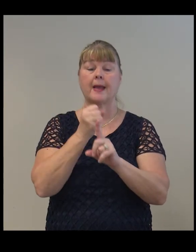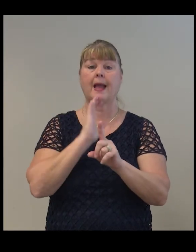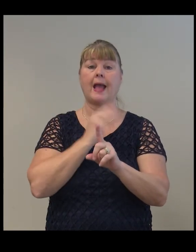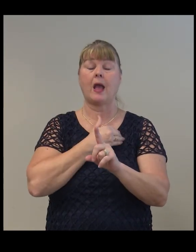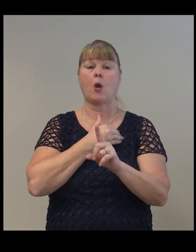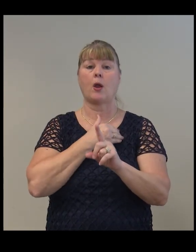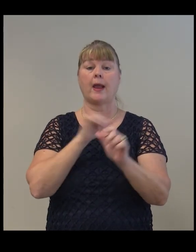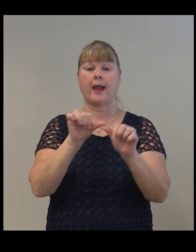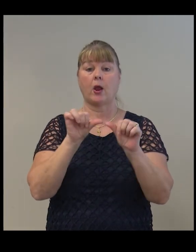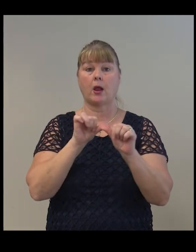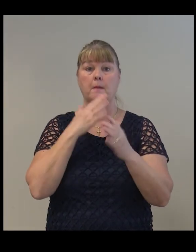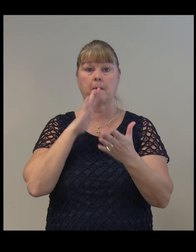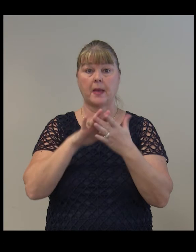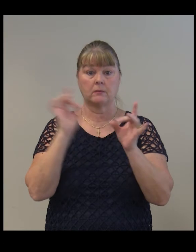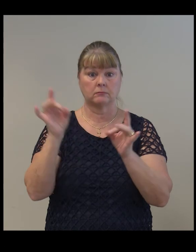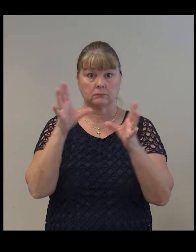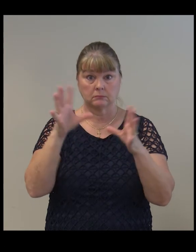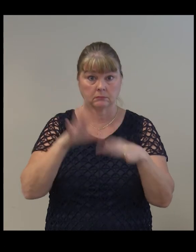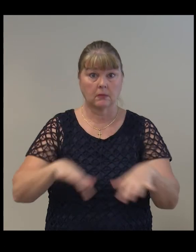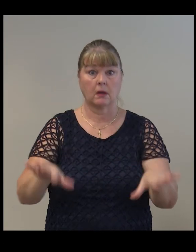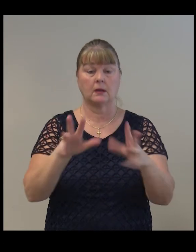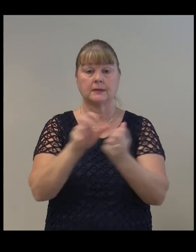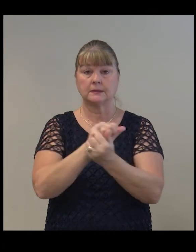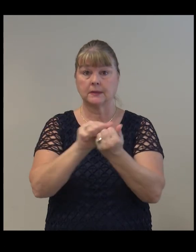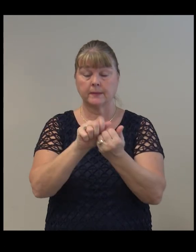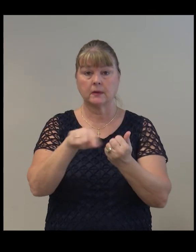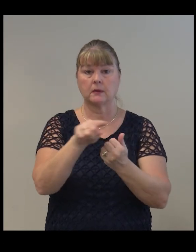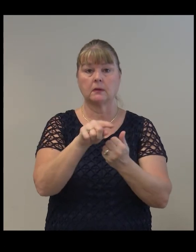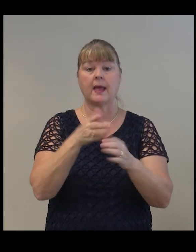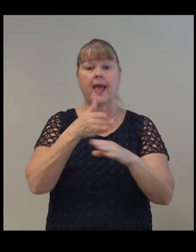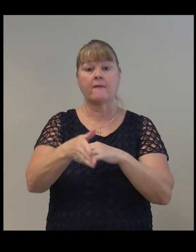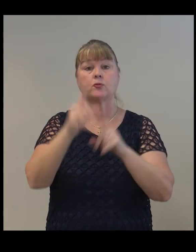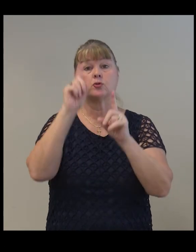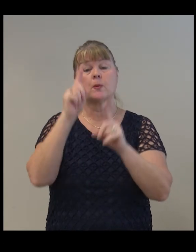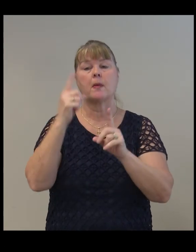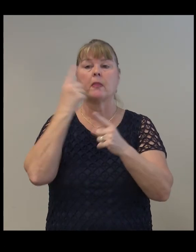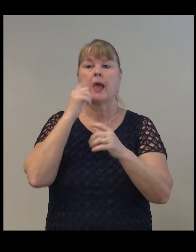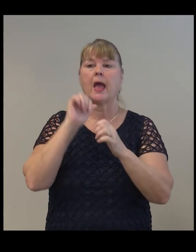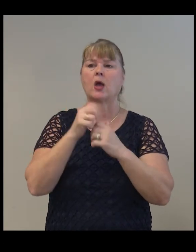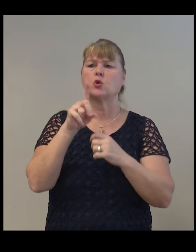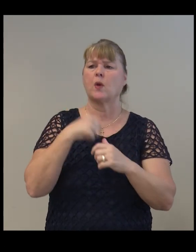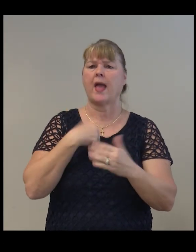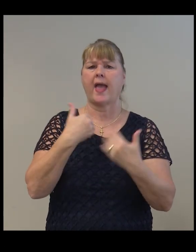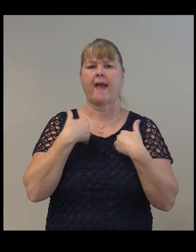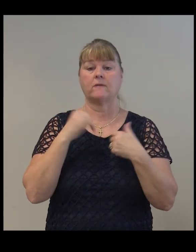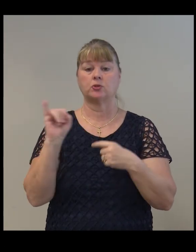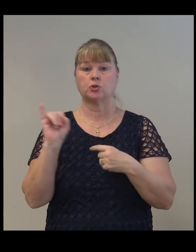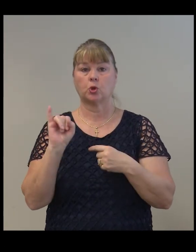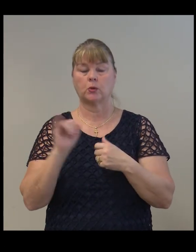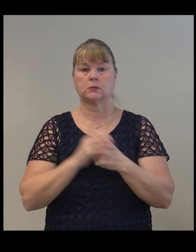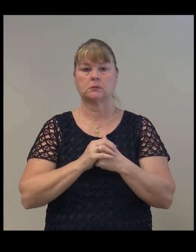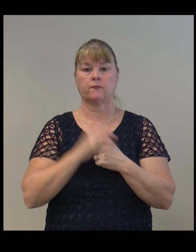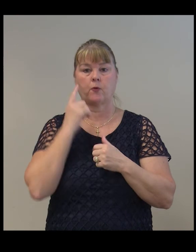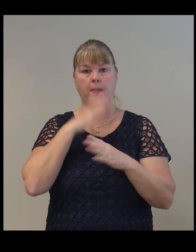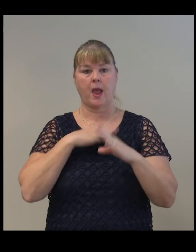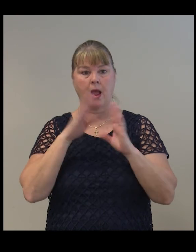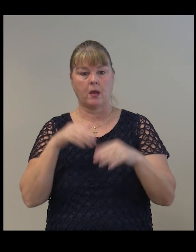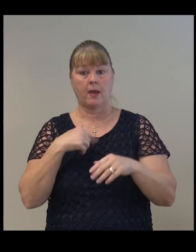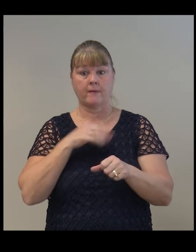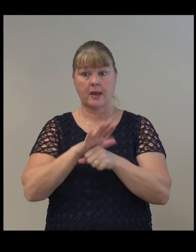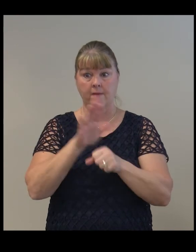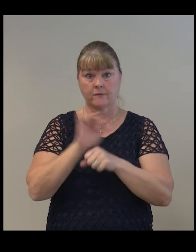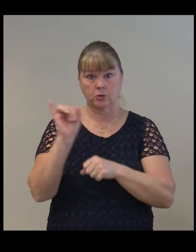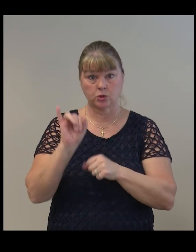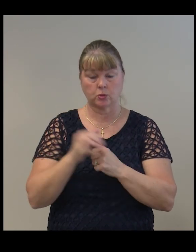truly impacted our area. After a storm is not the time to think, do I have insurance? Do I